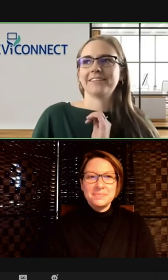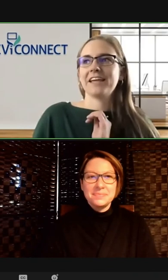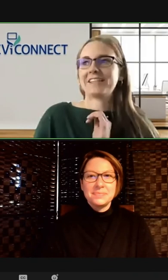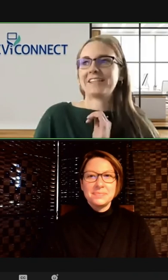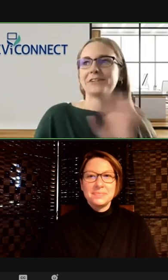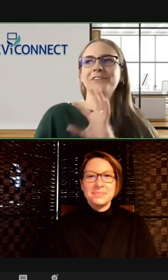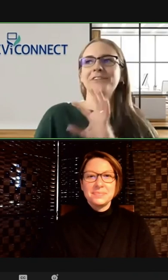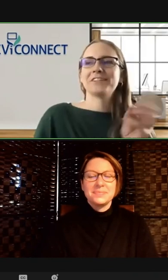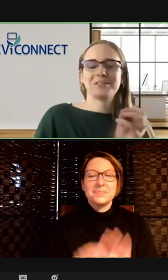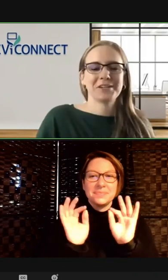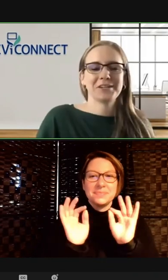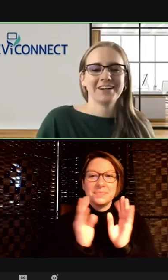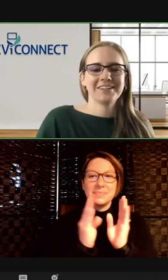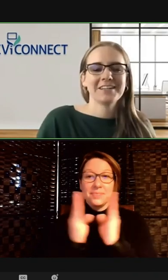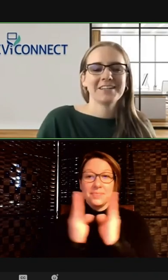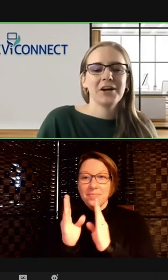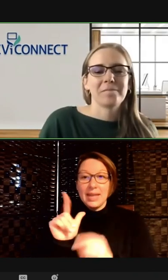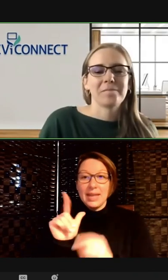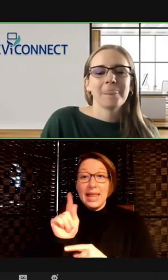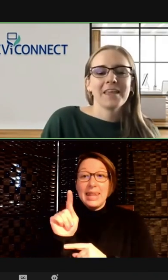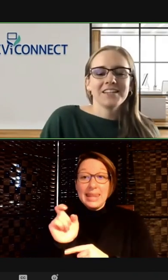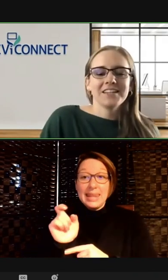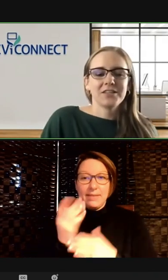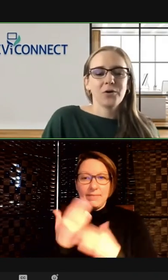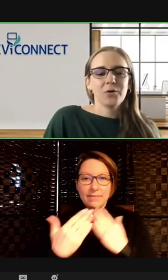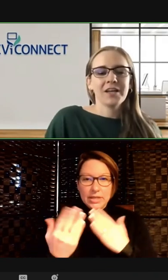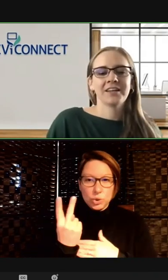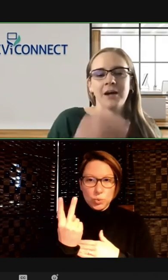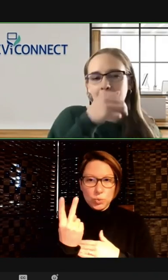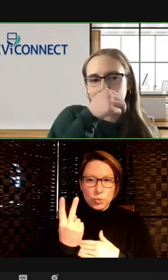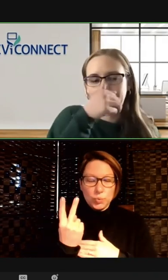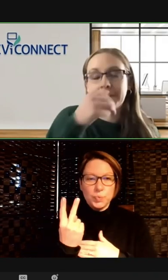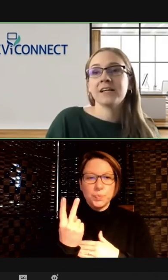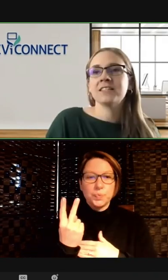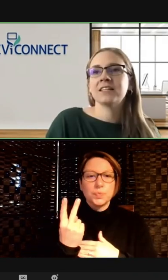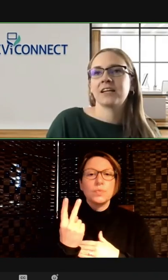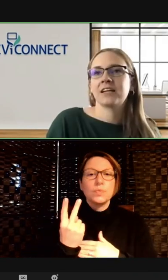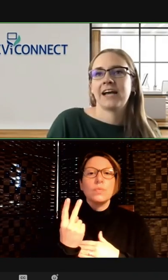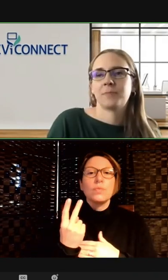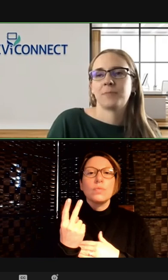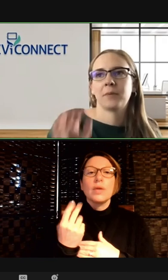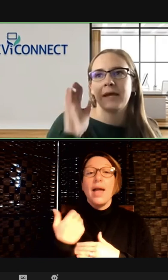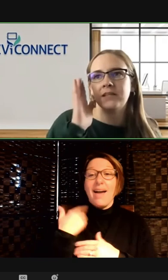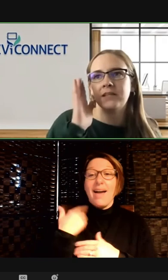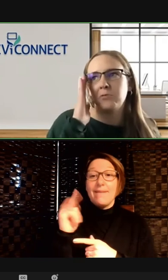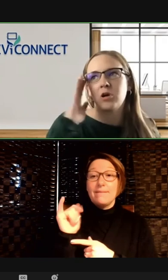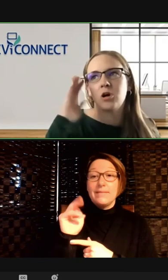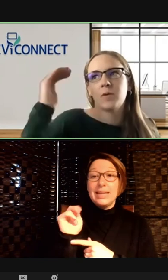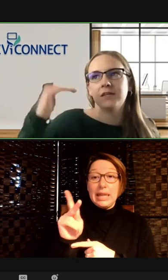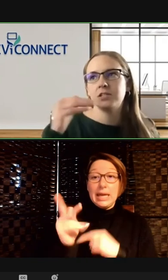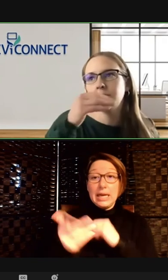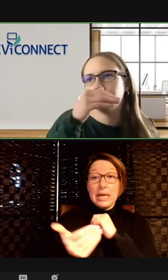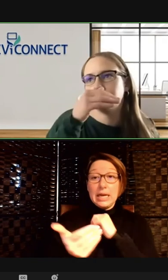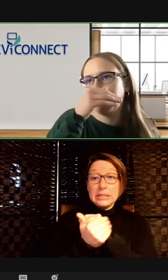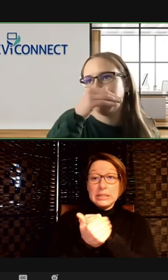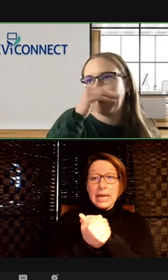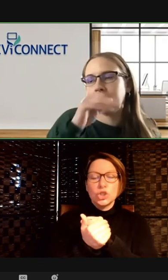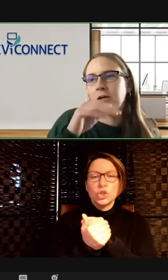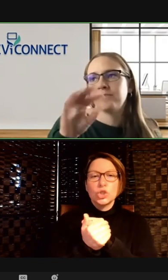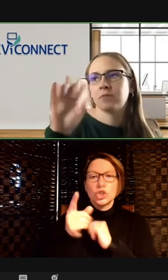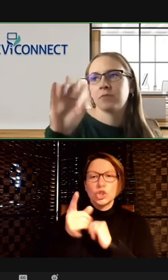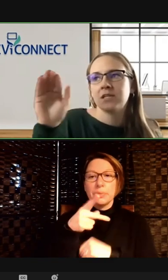Okay, late phase 2, switching cards. Okay, so there is a link attached, by the way, that will go